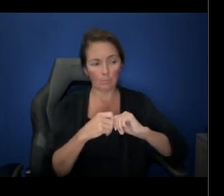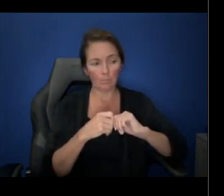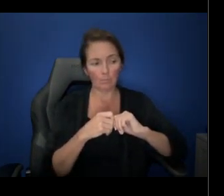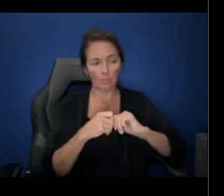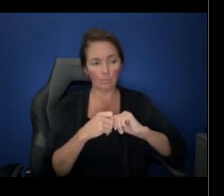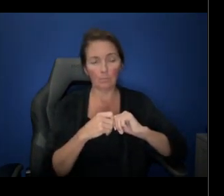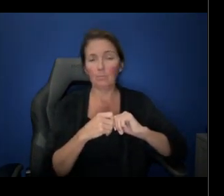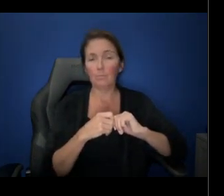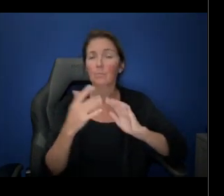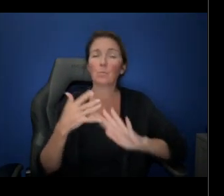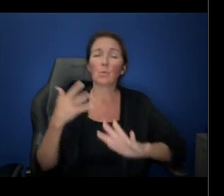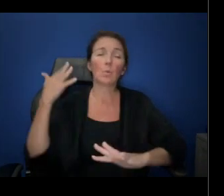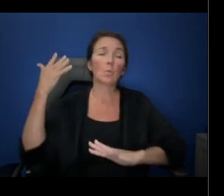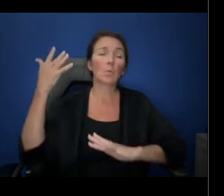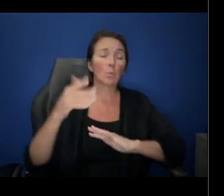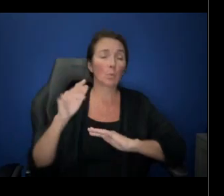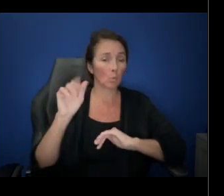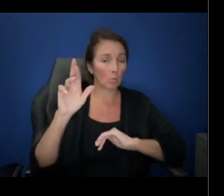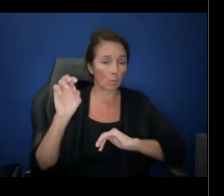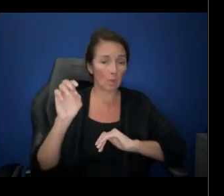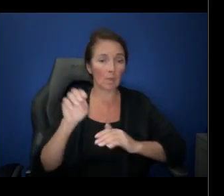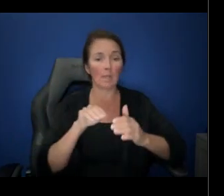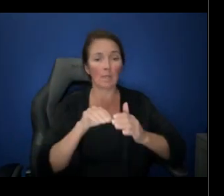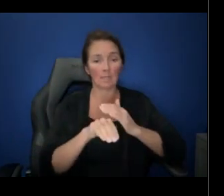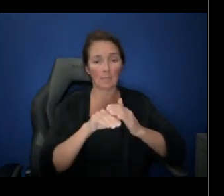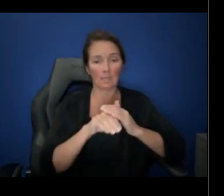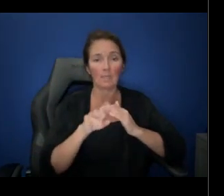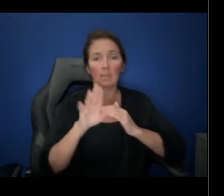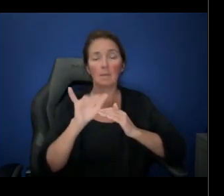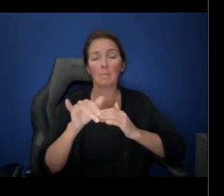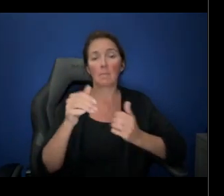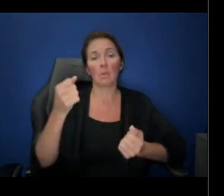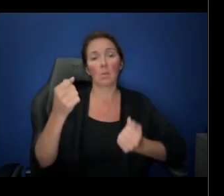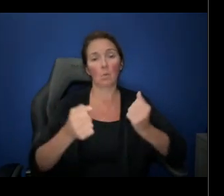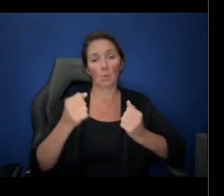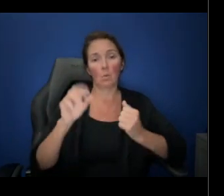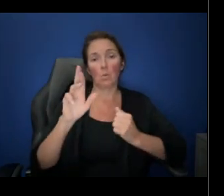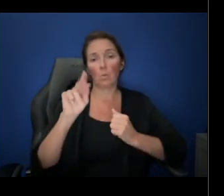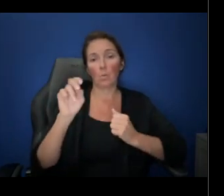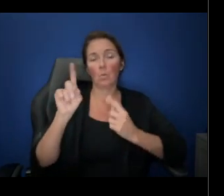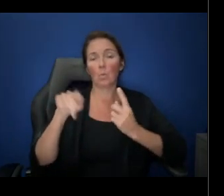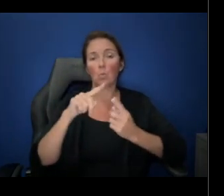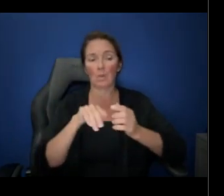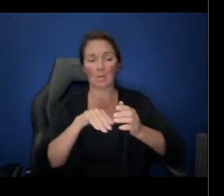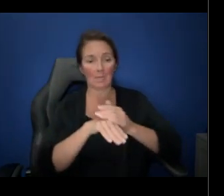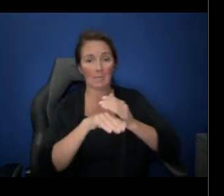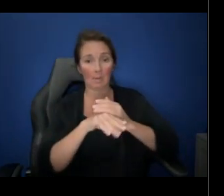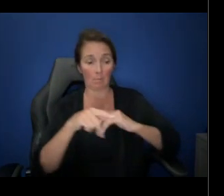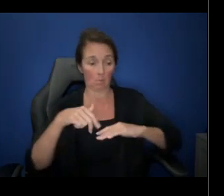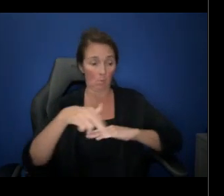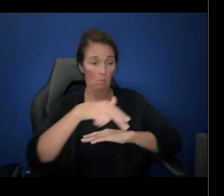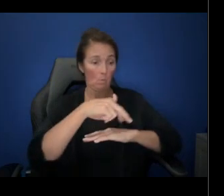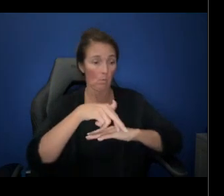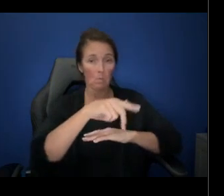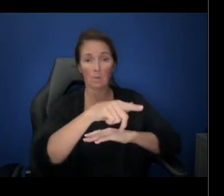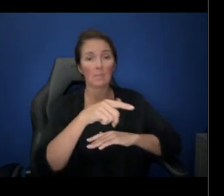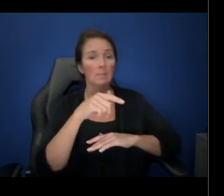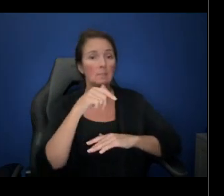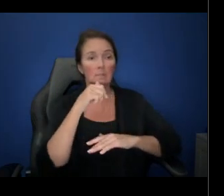In rare cases, access by a vehicular route when an accessible pedestrian route